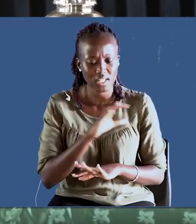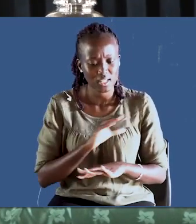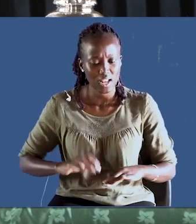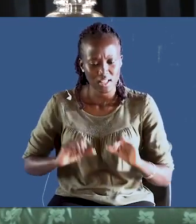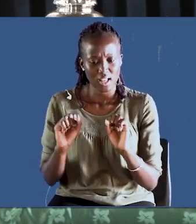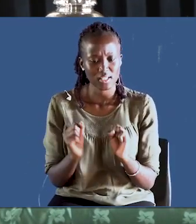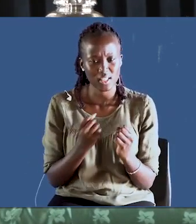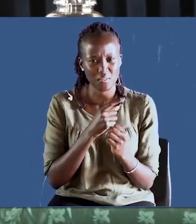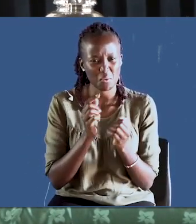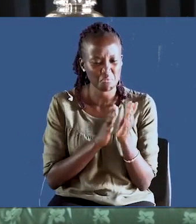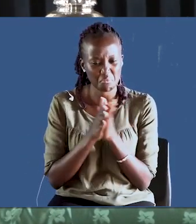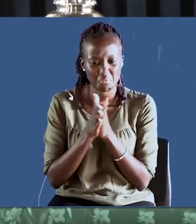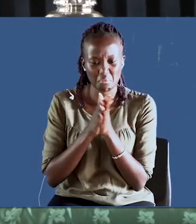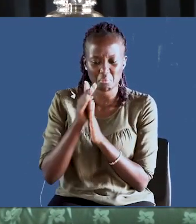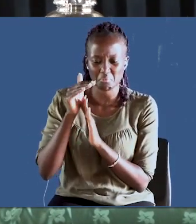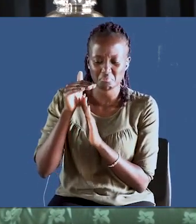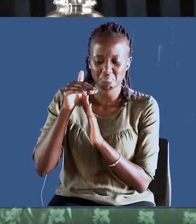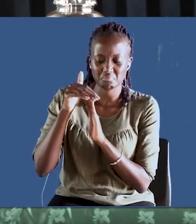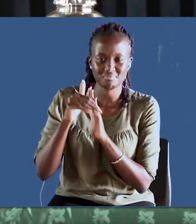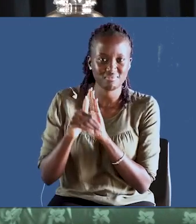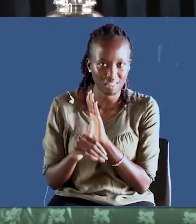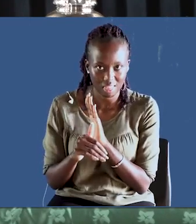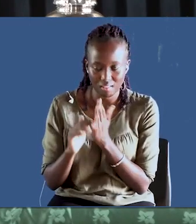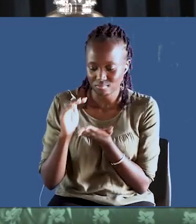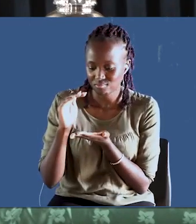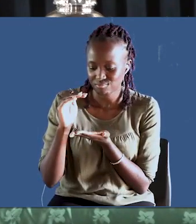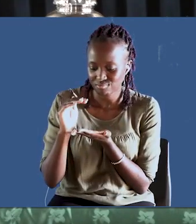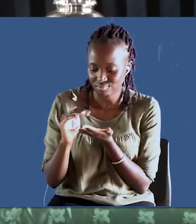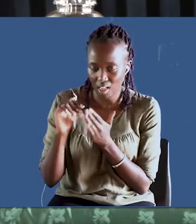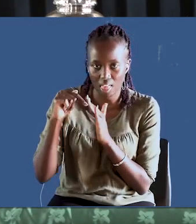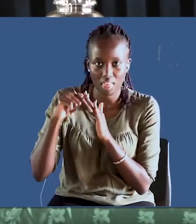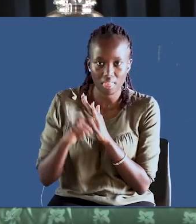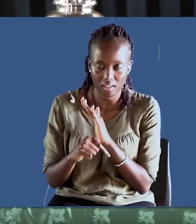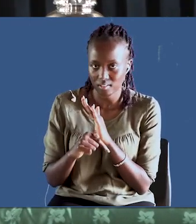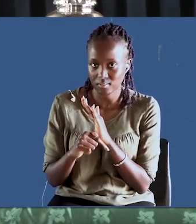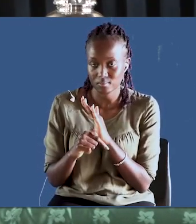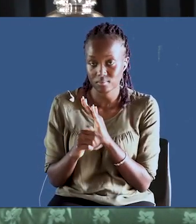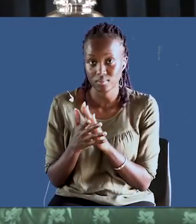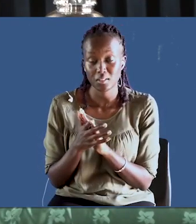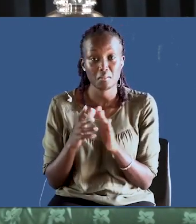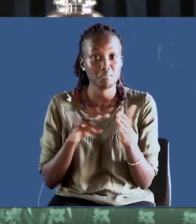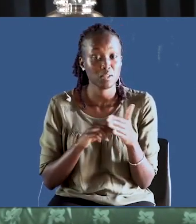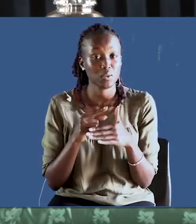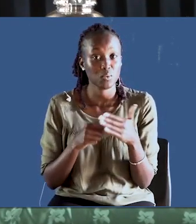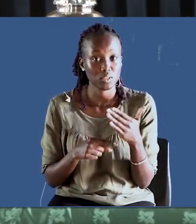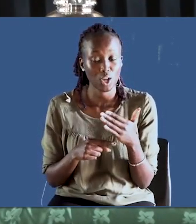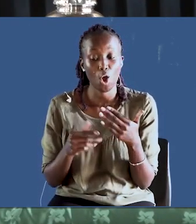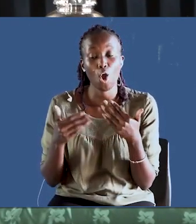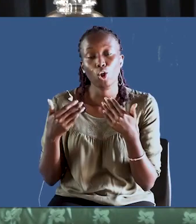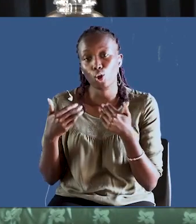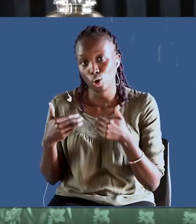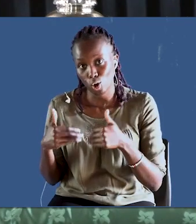that he died on the cross for me. That wonder goes completely away. It is called the